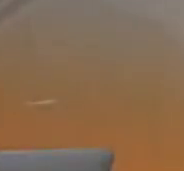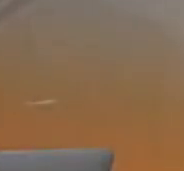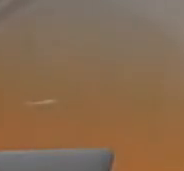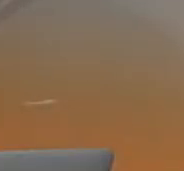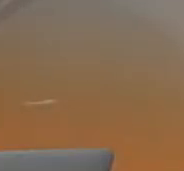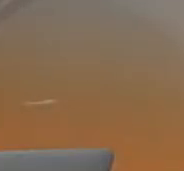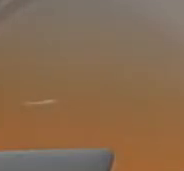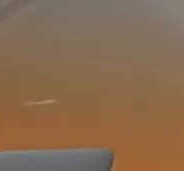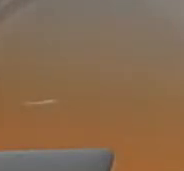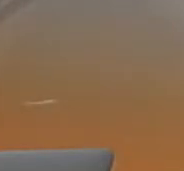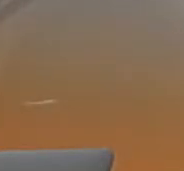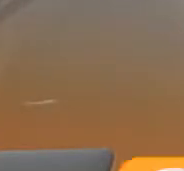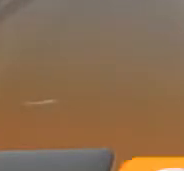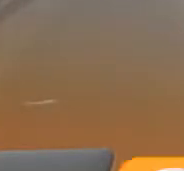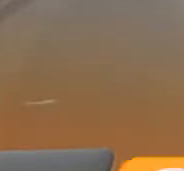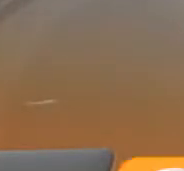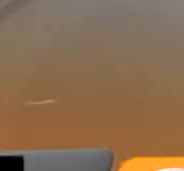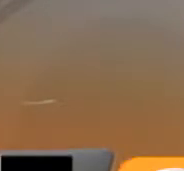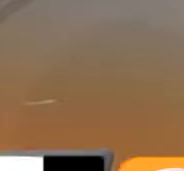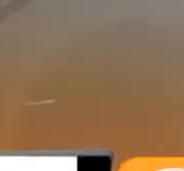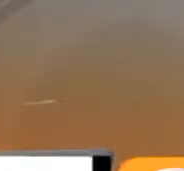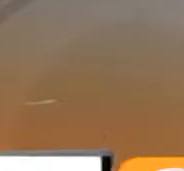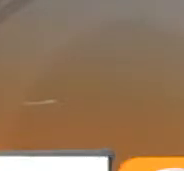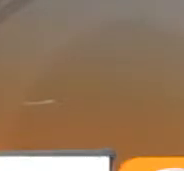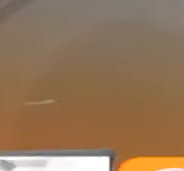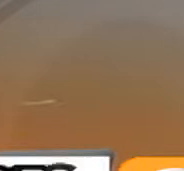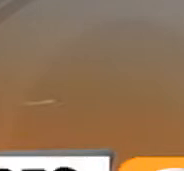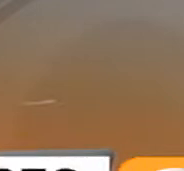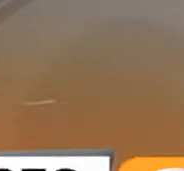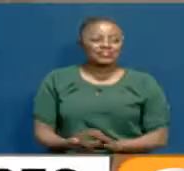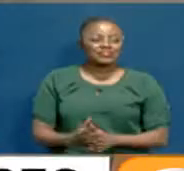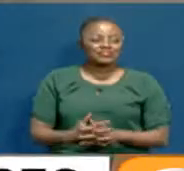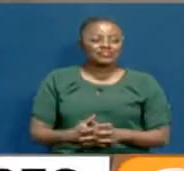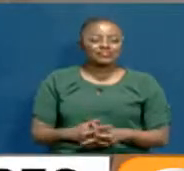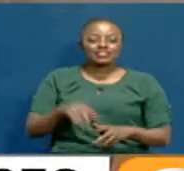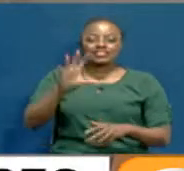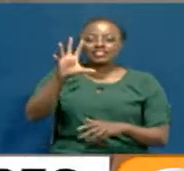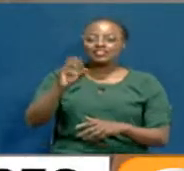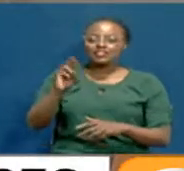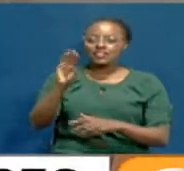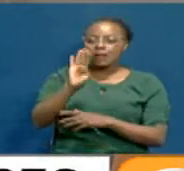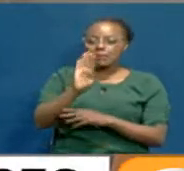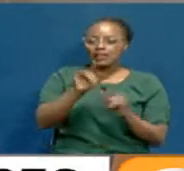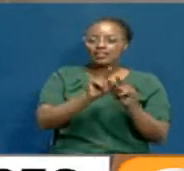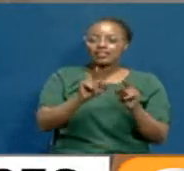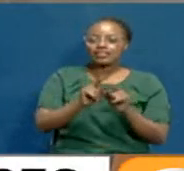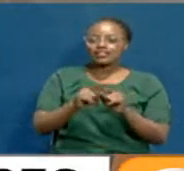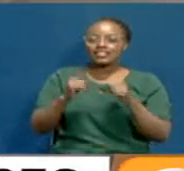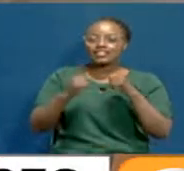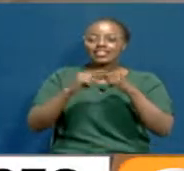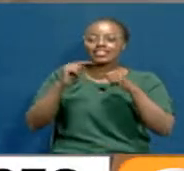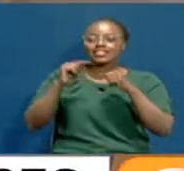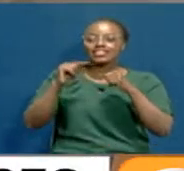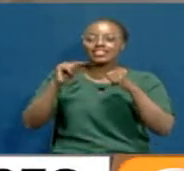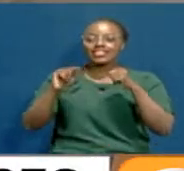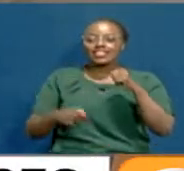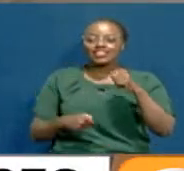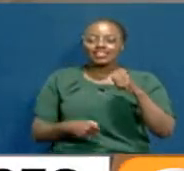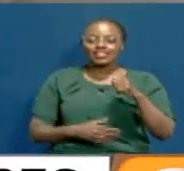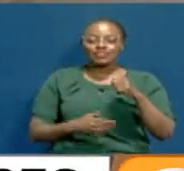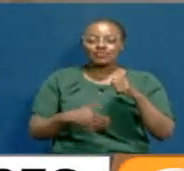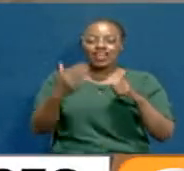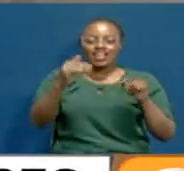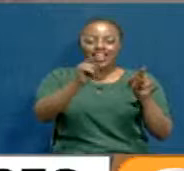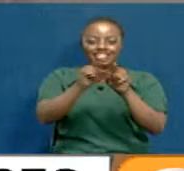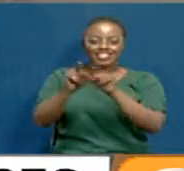All right, welcome back. Now, from a 50 billion shilling hustler fund to a 6,000 shilling monthly stipend for the unemployed,